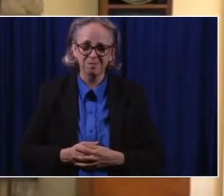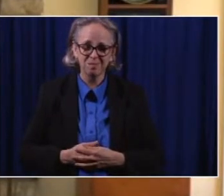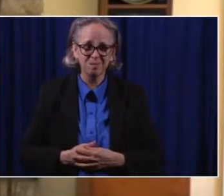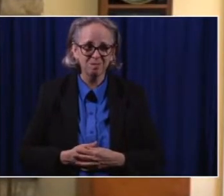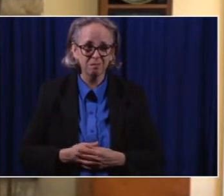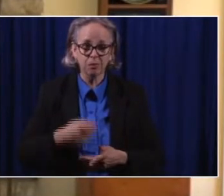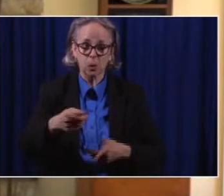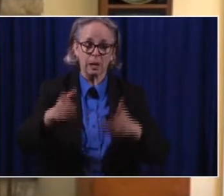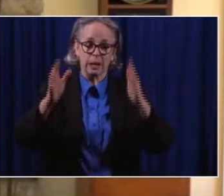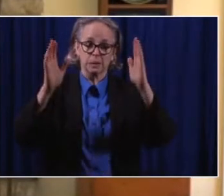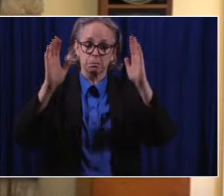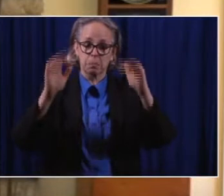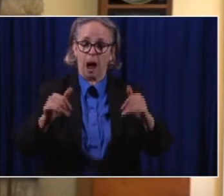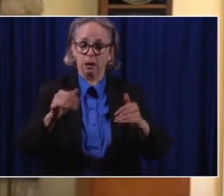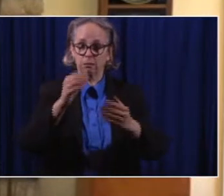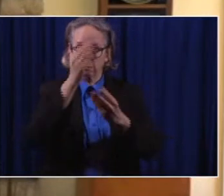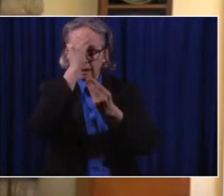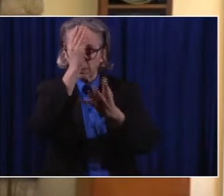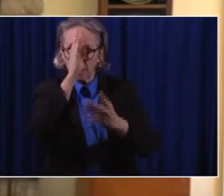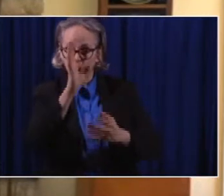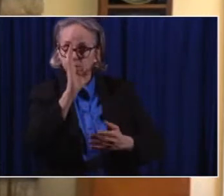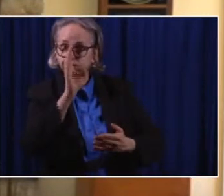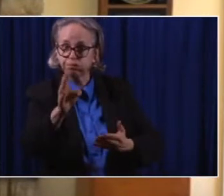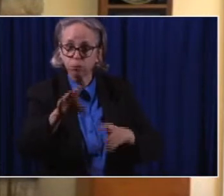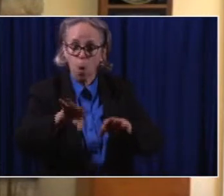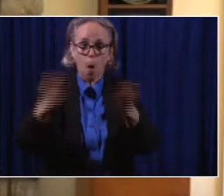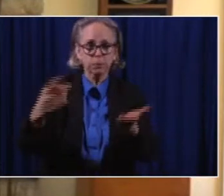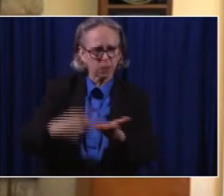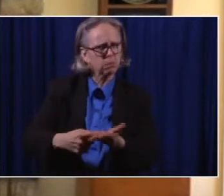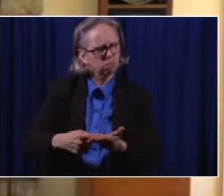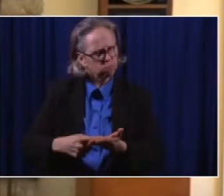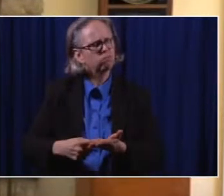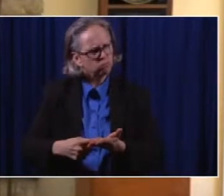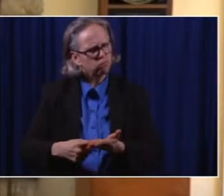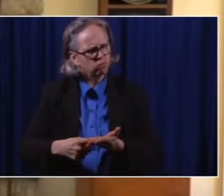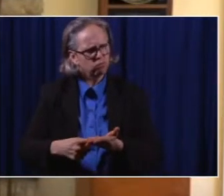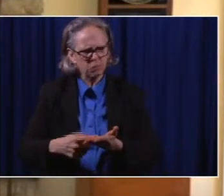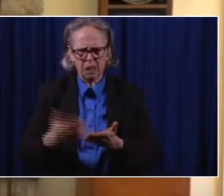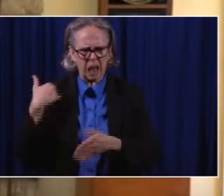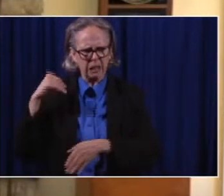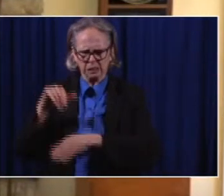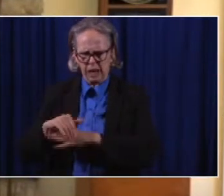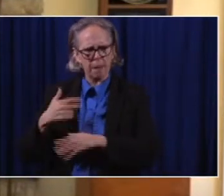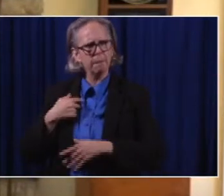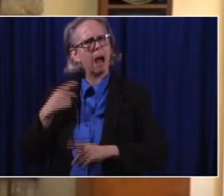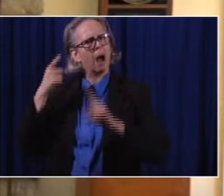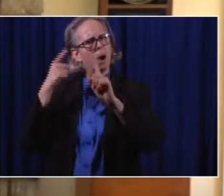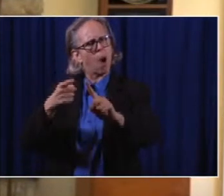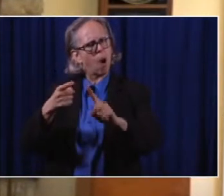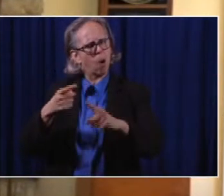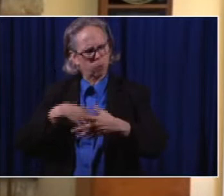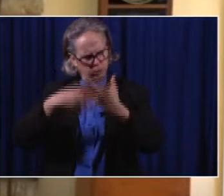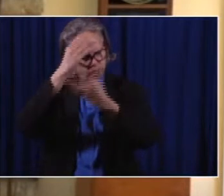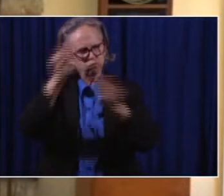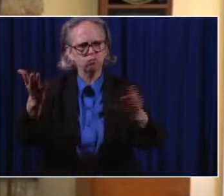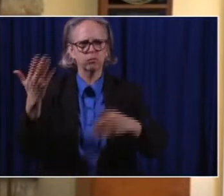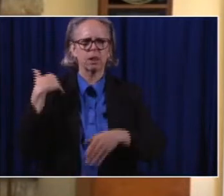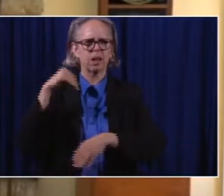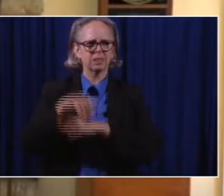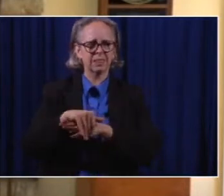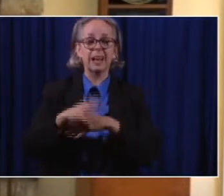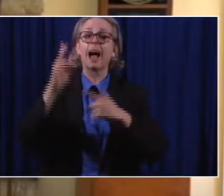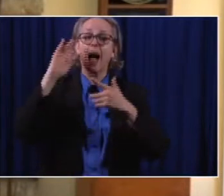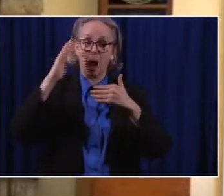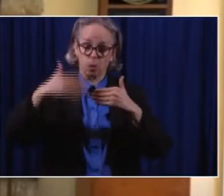frank discussion last night. We're carrying on those discussions as we talk to leaders in these Zoom calls all over the state.